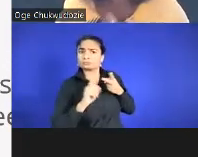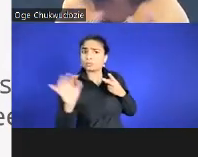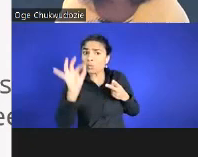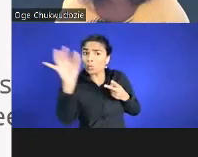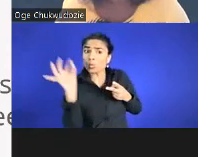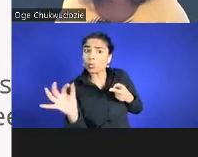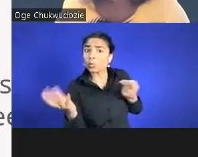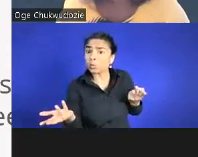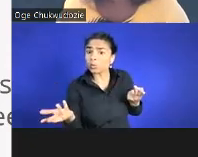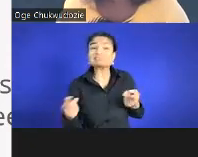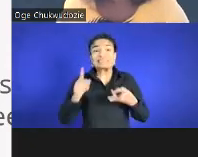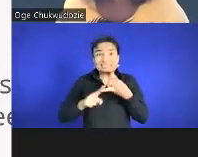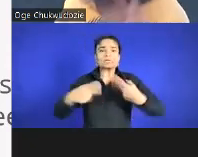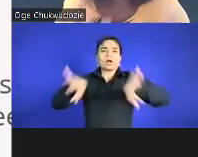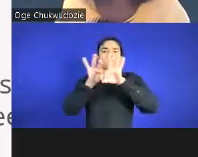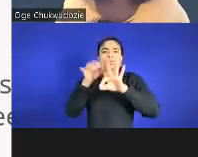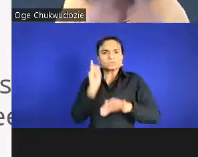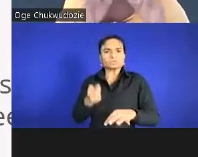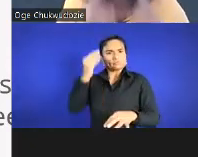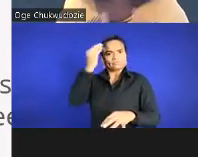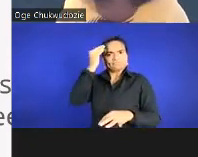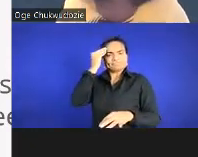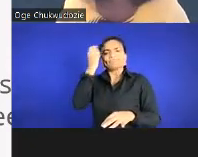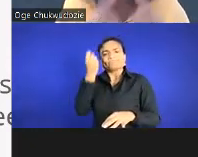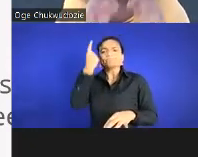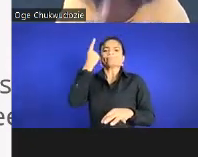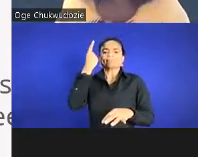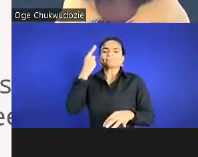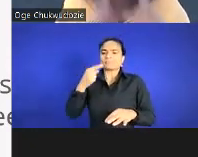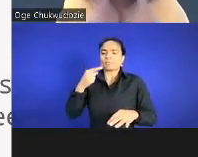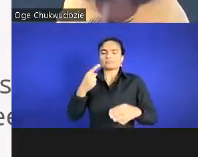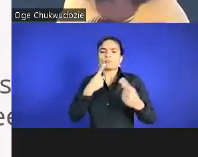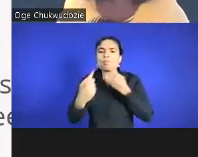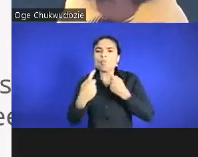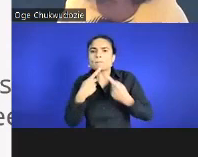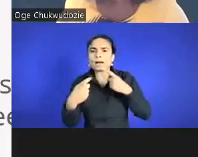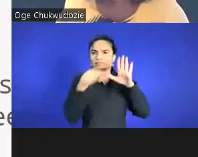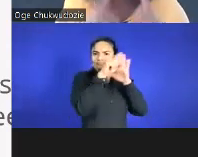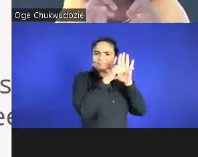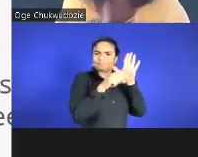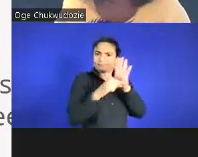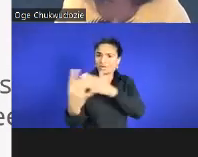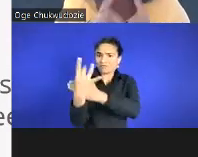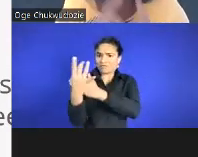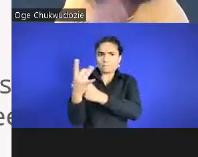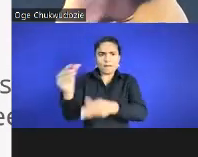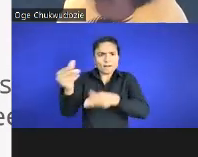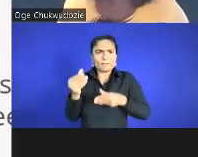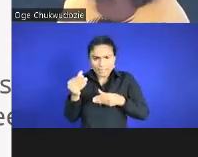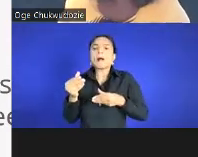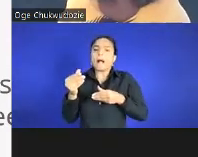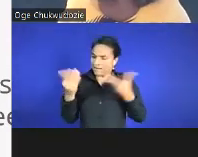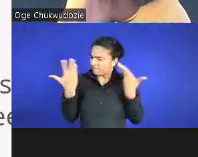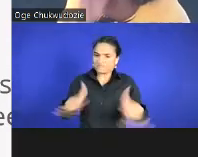more around challenges we have. Yes, so, but it's important that all these things are identified. You identify who will